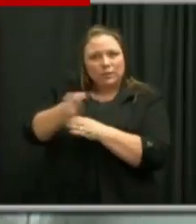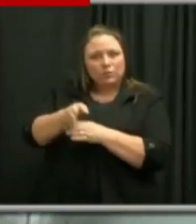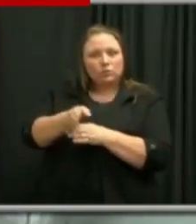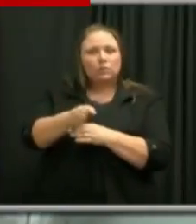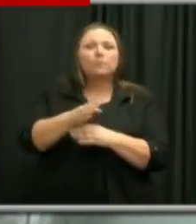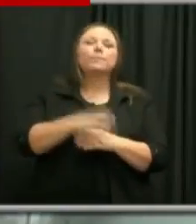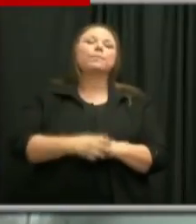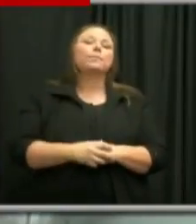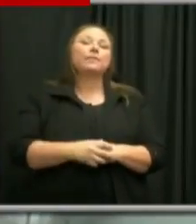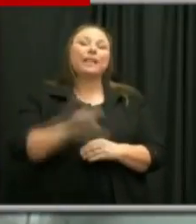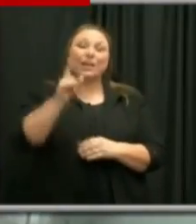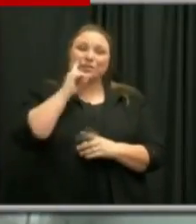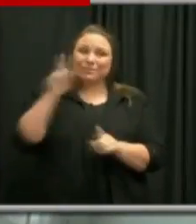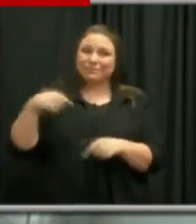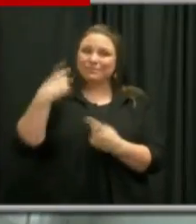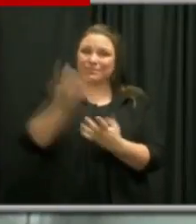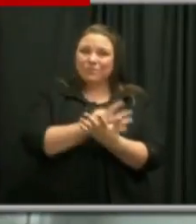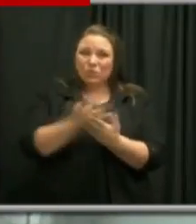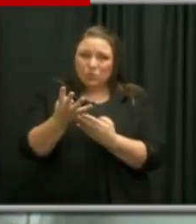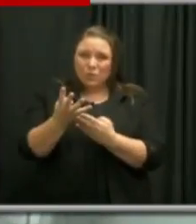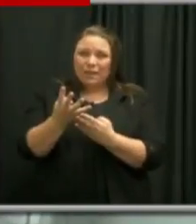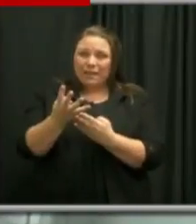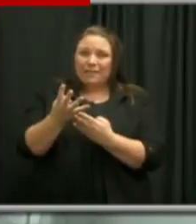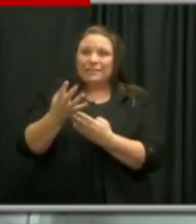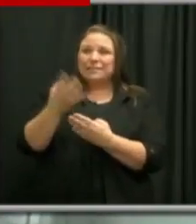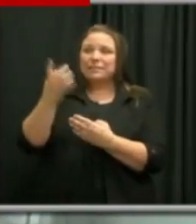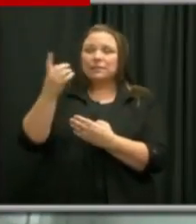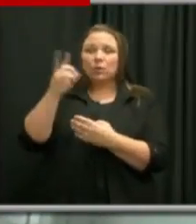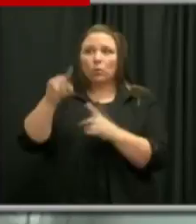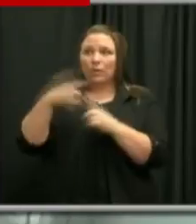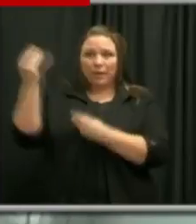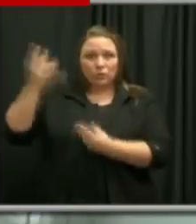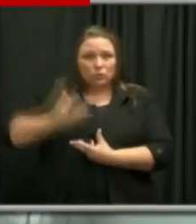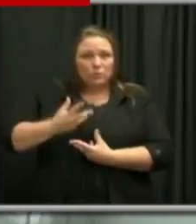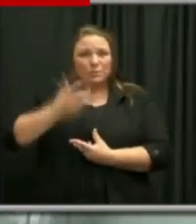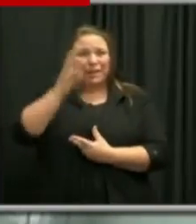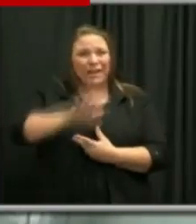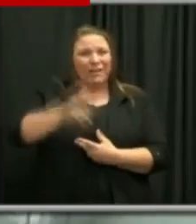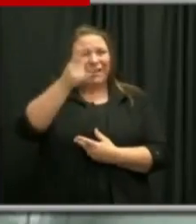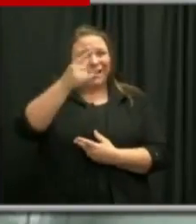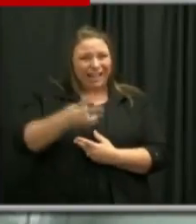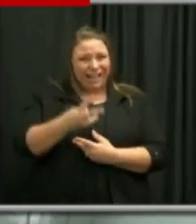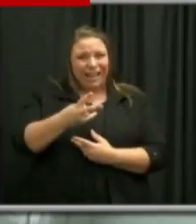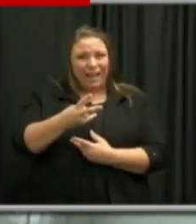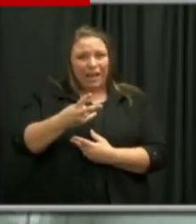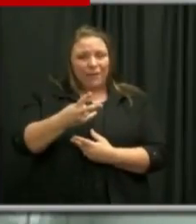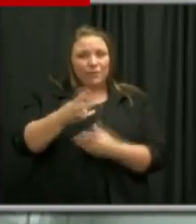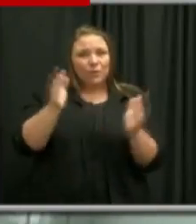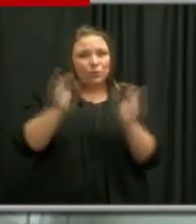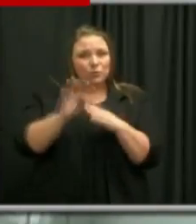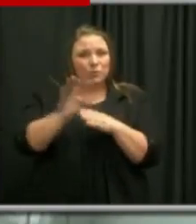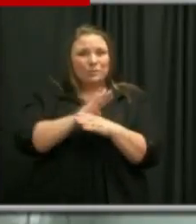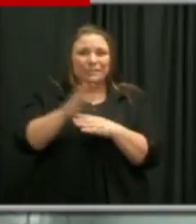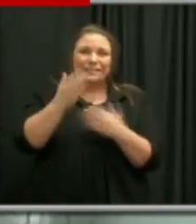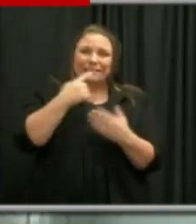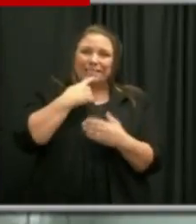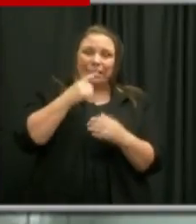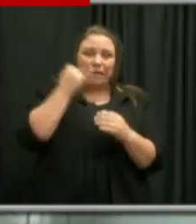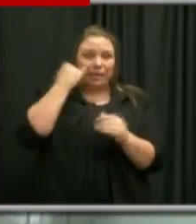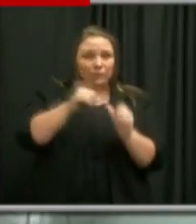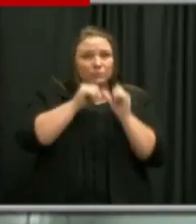NFIB's research told us that about half of small businesses said they can survive no longer than 1 to 2 months in current